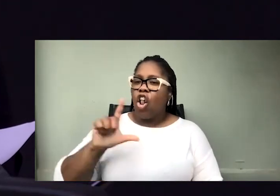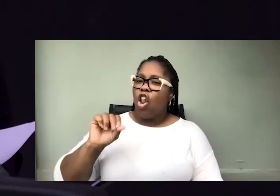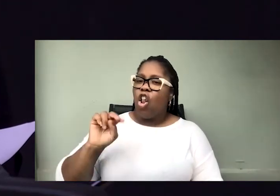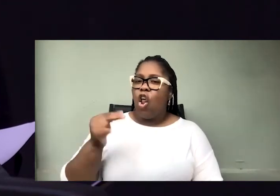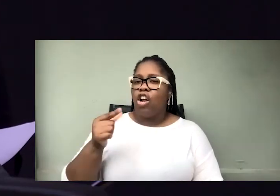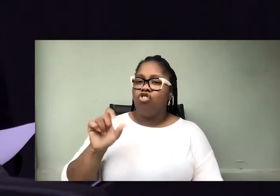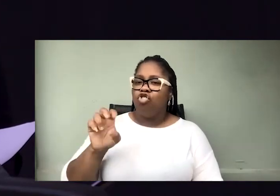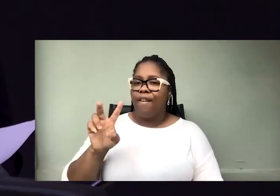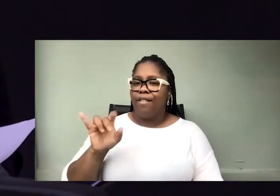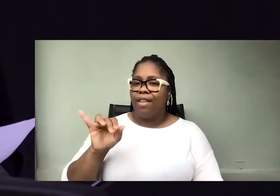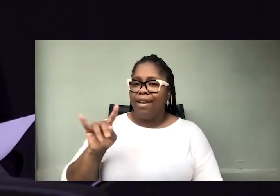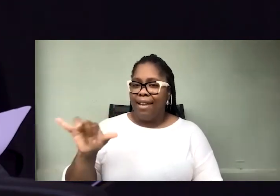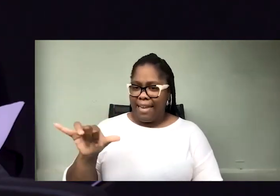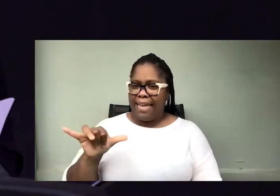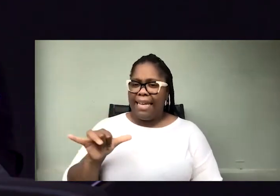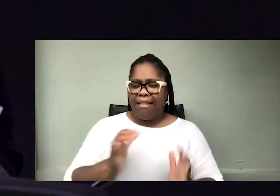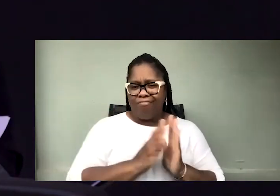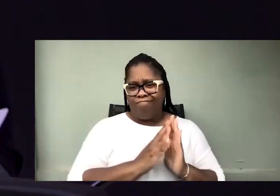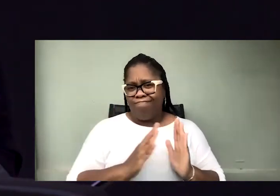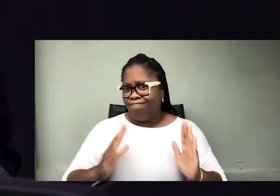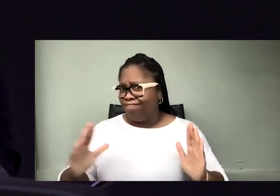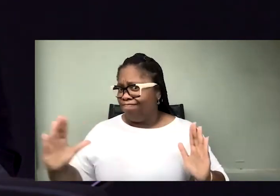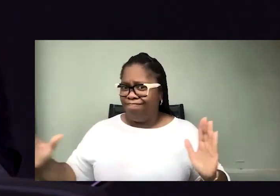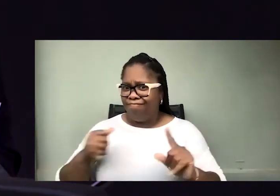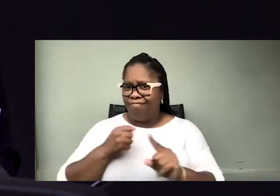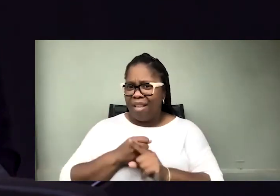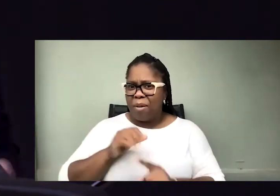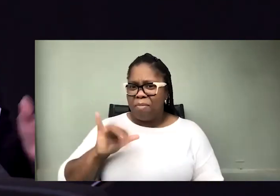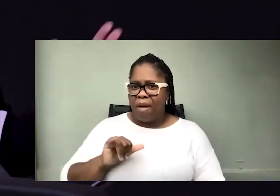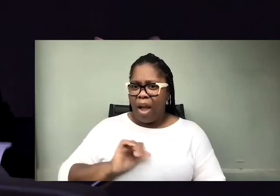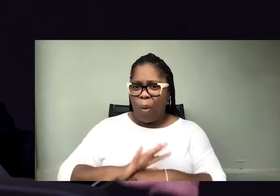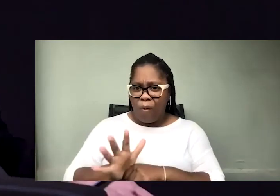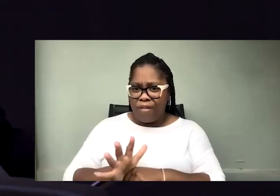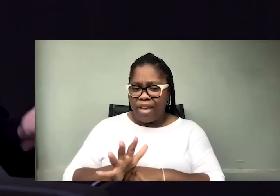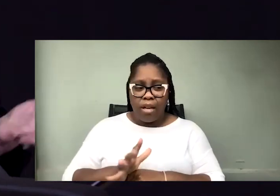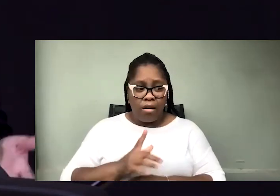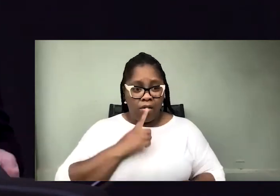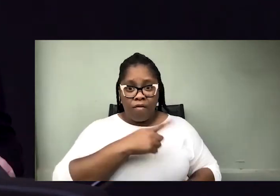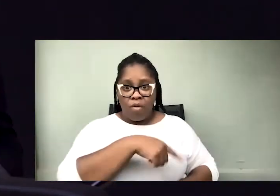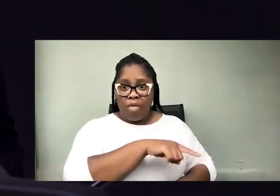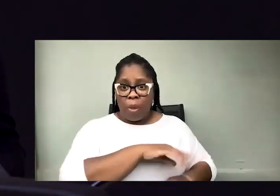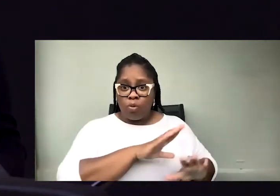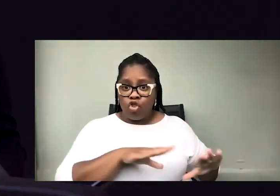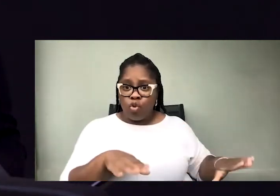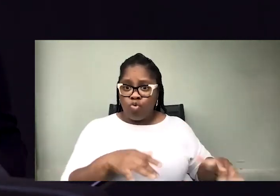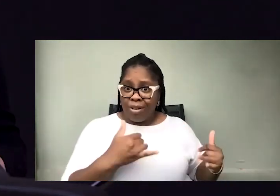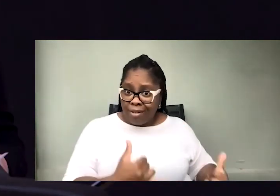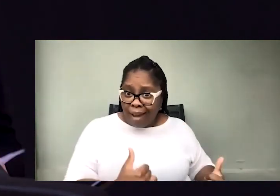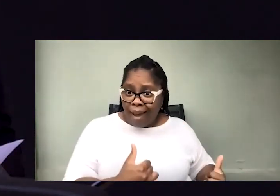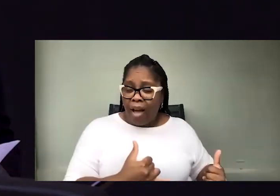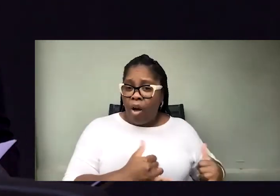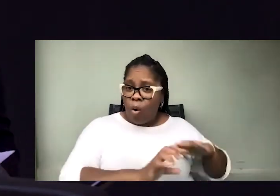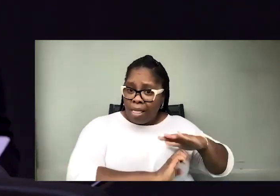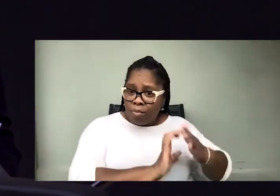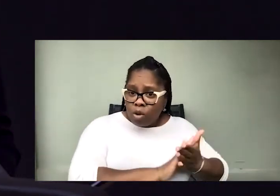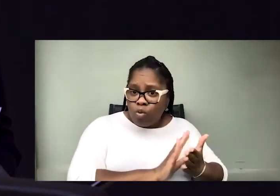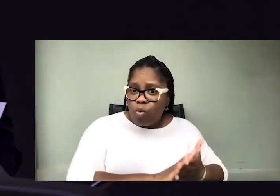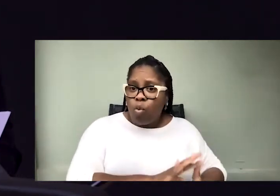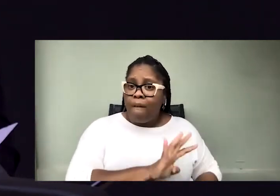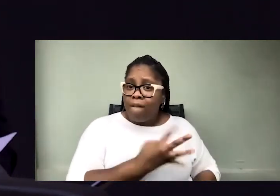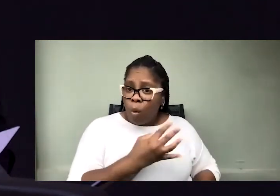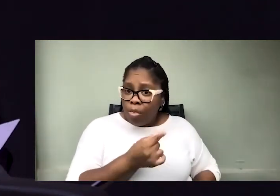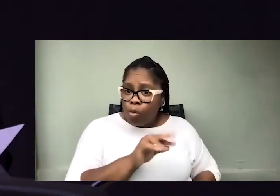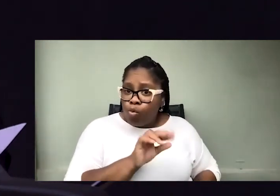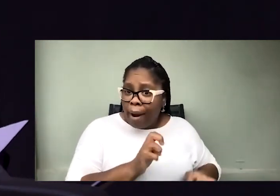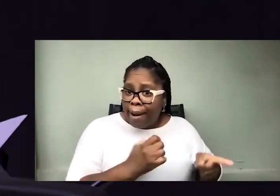by COVID, I think it's about 1.5 years is what I read. For those children that are in grade school today, the average 4th grader will live